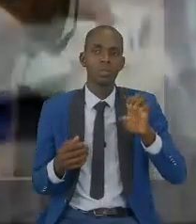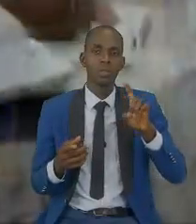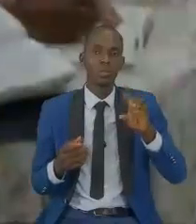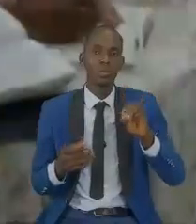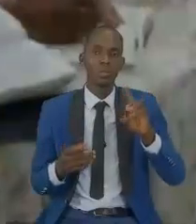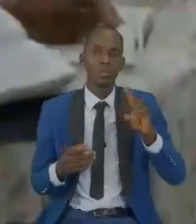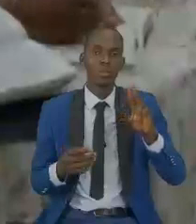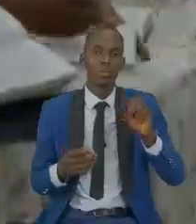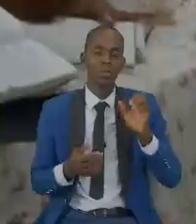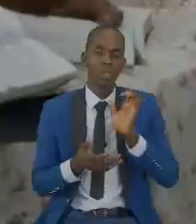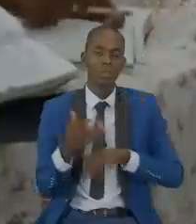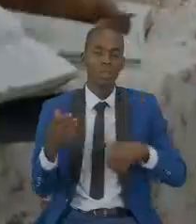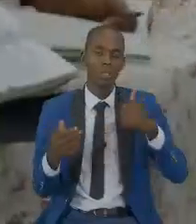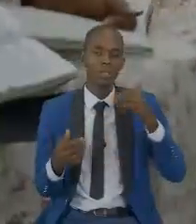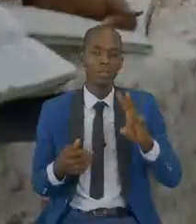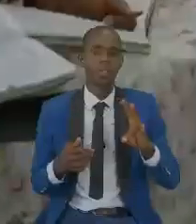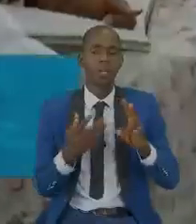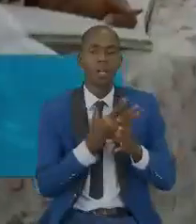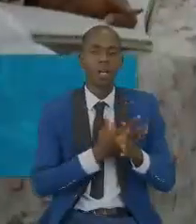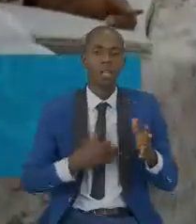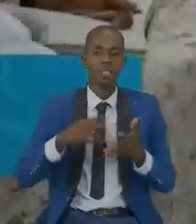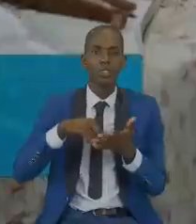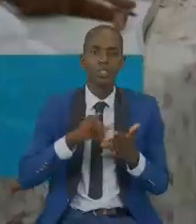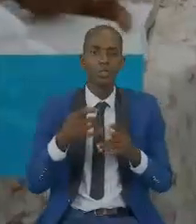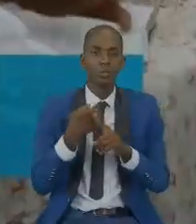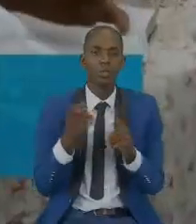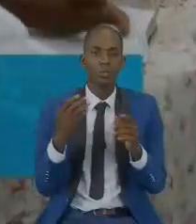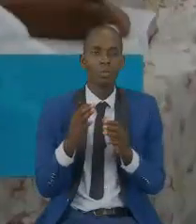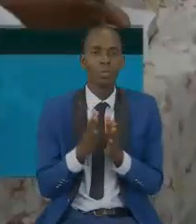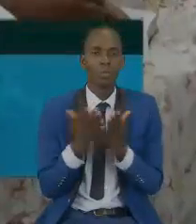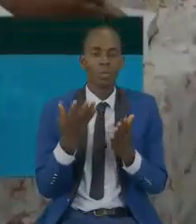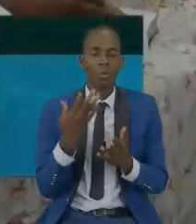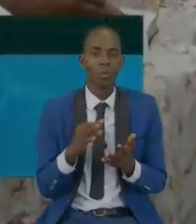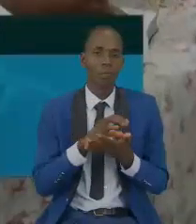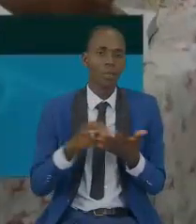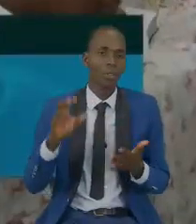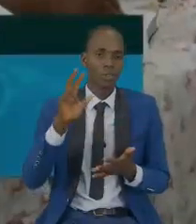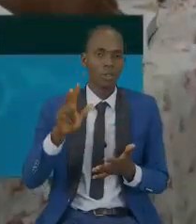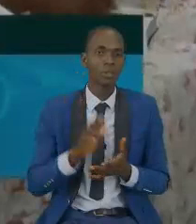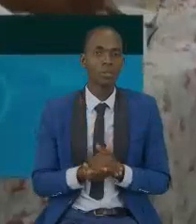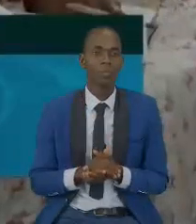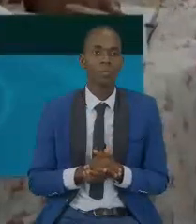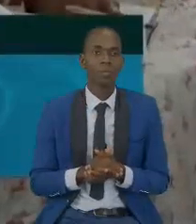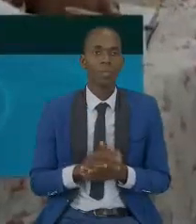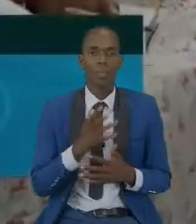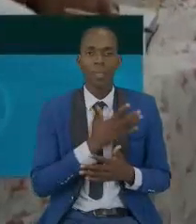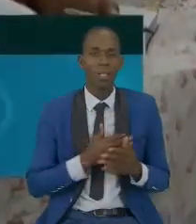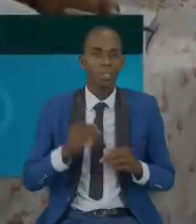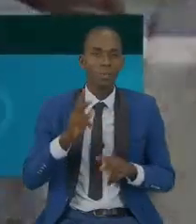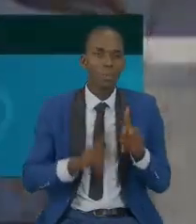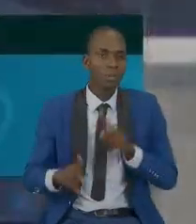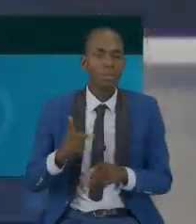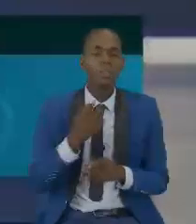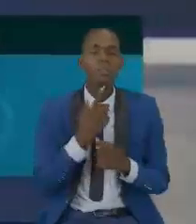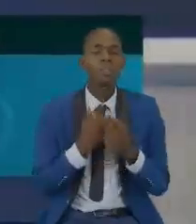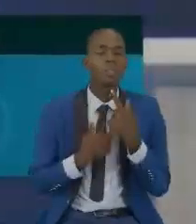chapter 17, and we're reading from verse 3 here. It says, and the people thirsted